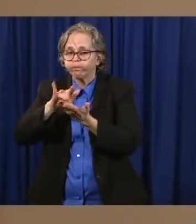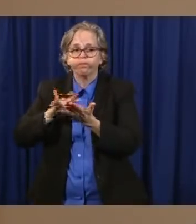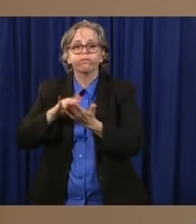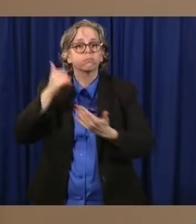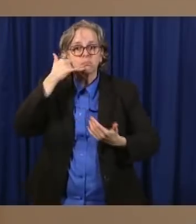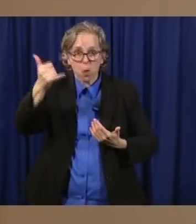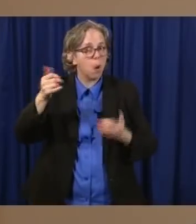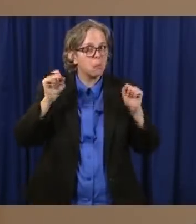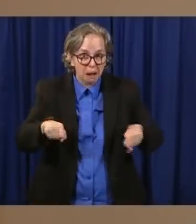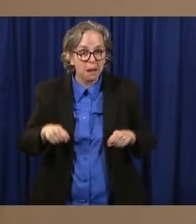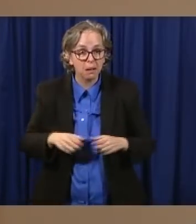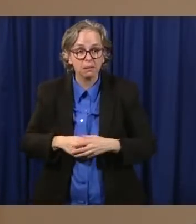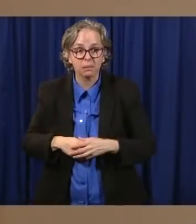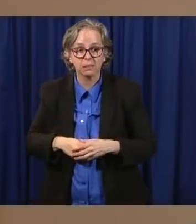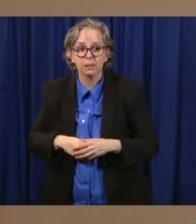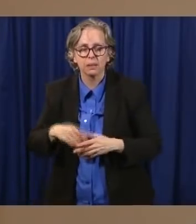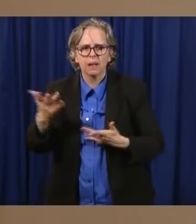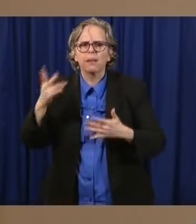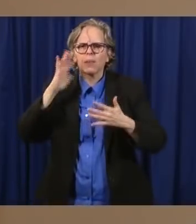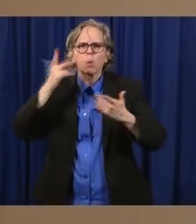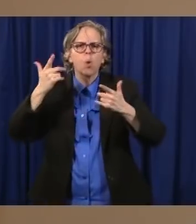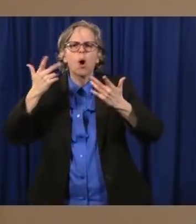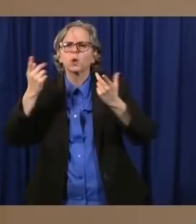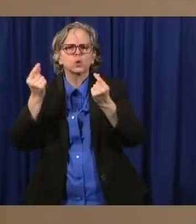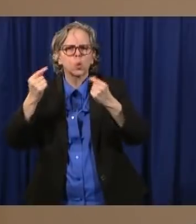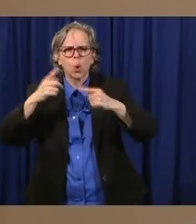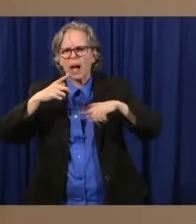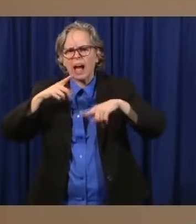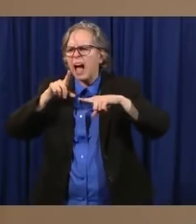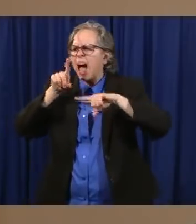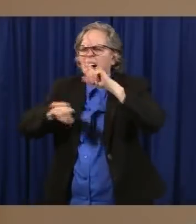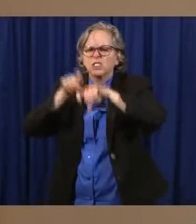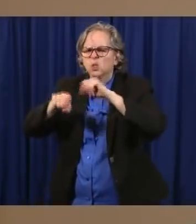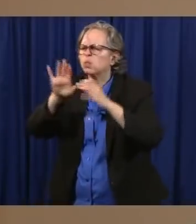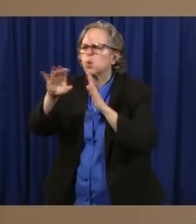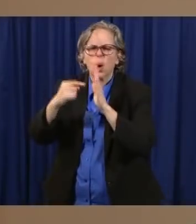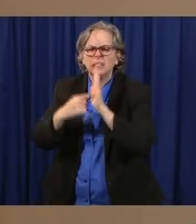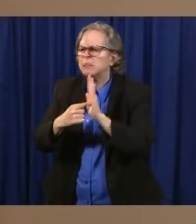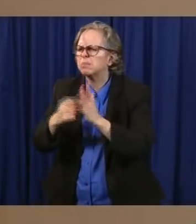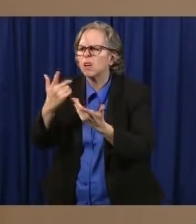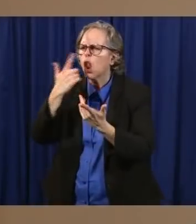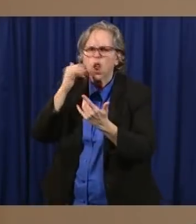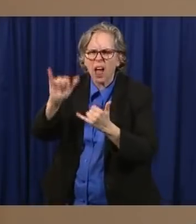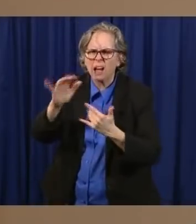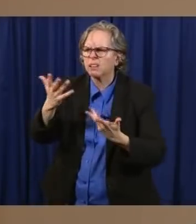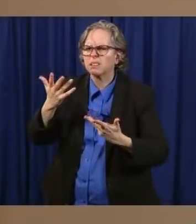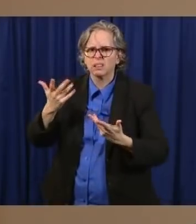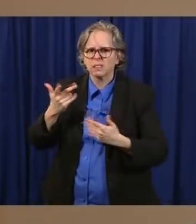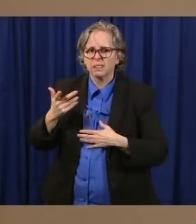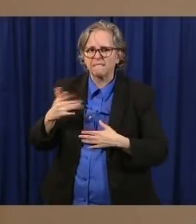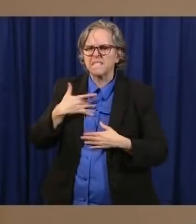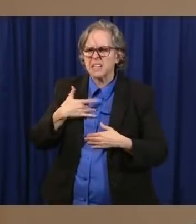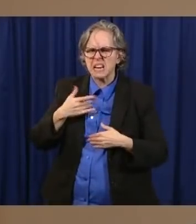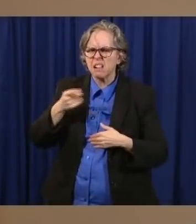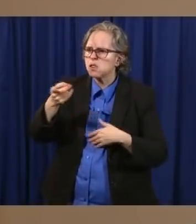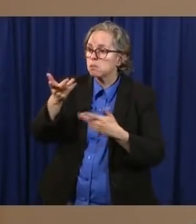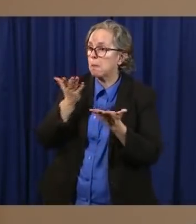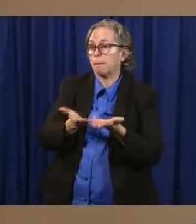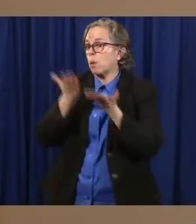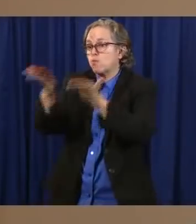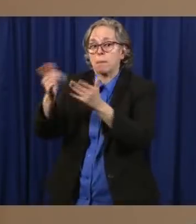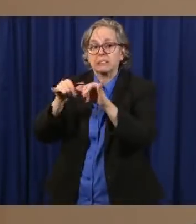of screen with whatever your symptoms are and instruct you if this is something that they can take care of through an